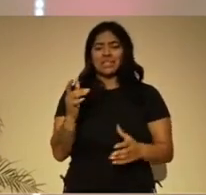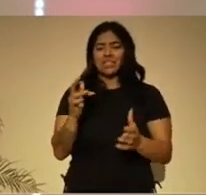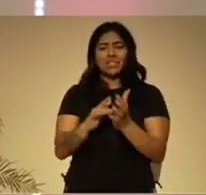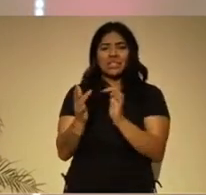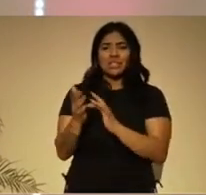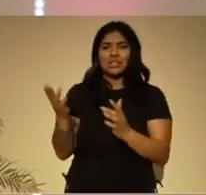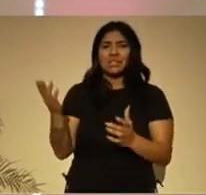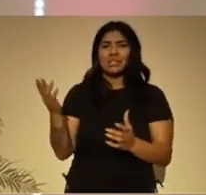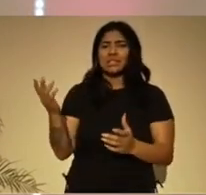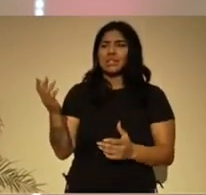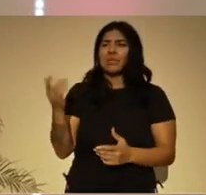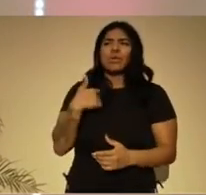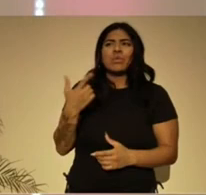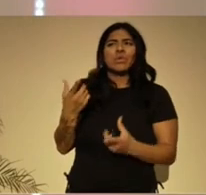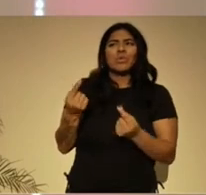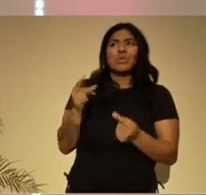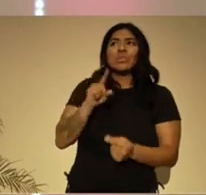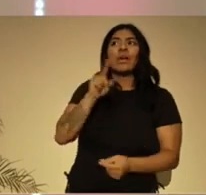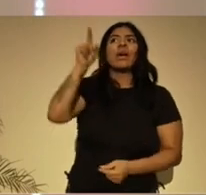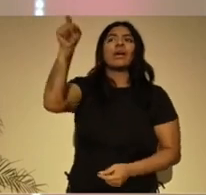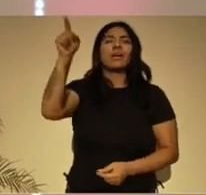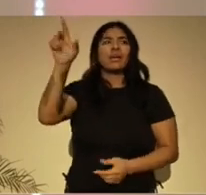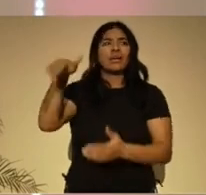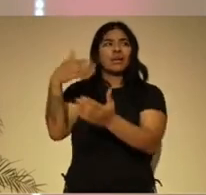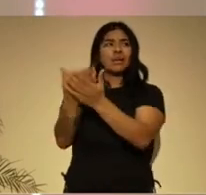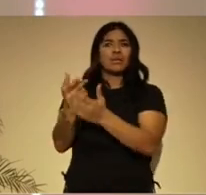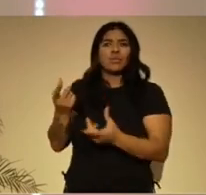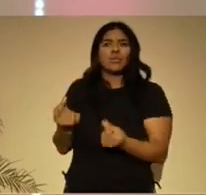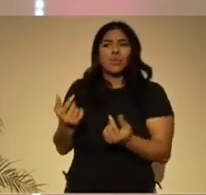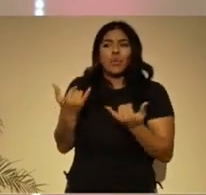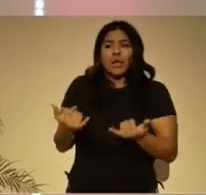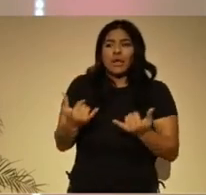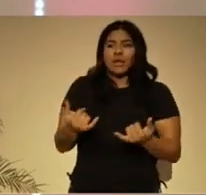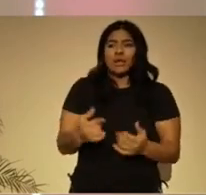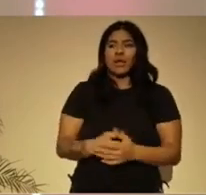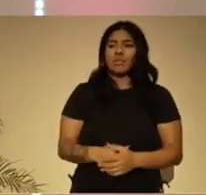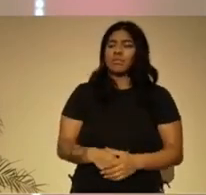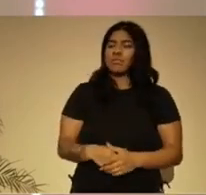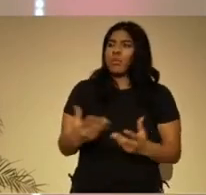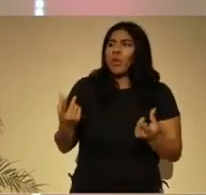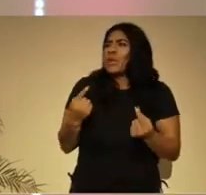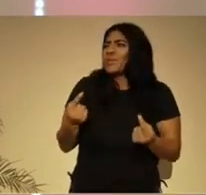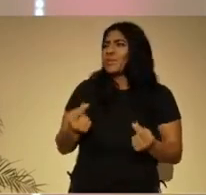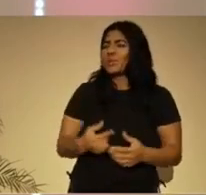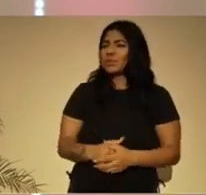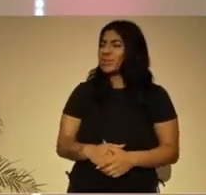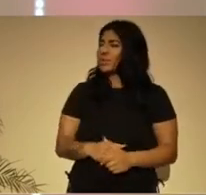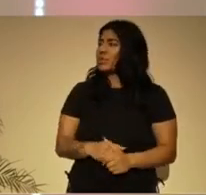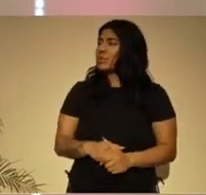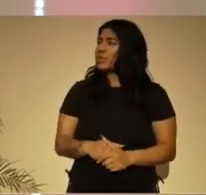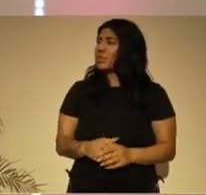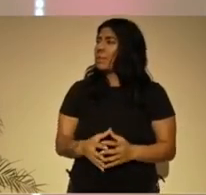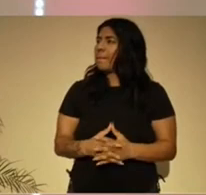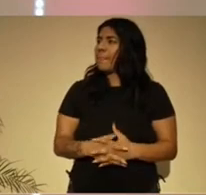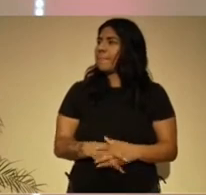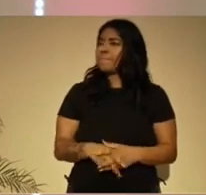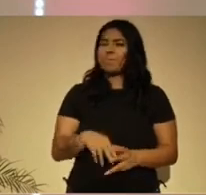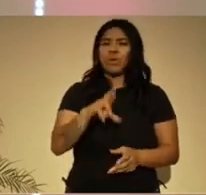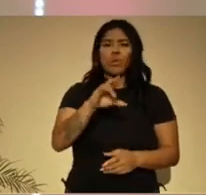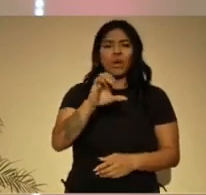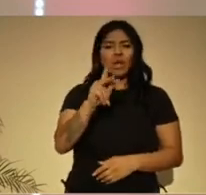there? What do I need to do right here, right now, Jesus? I'm standing right in front of you. What do I need to do? Rick